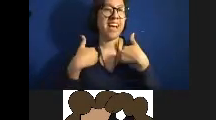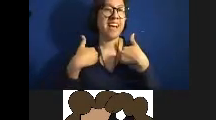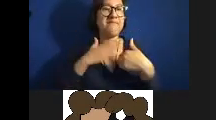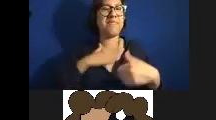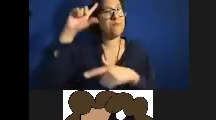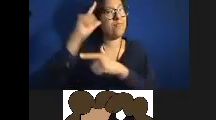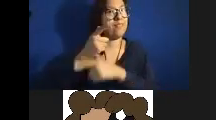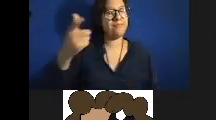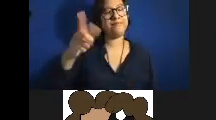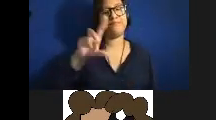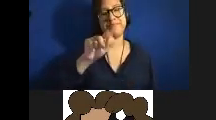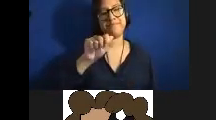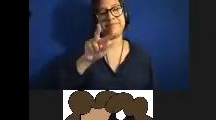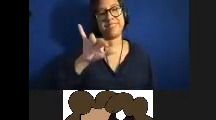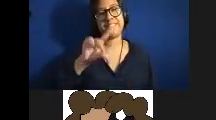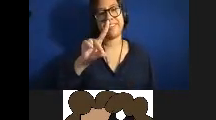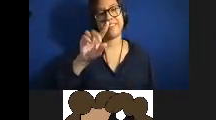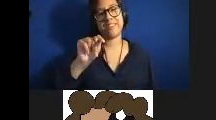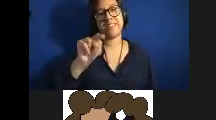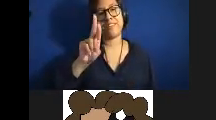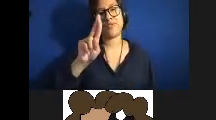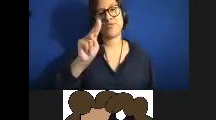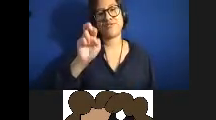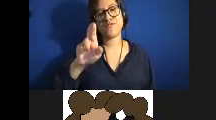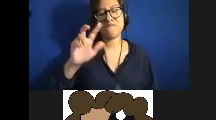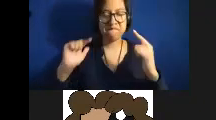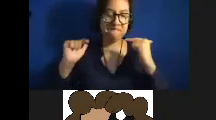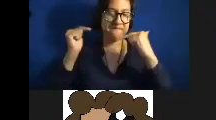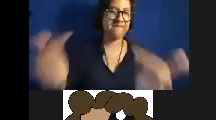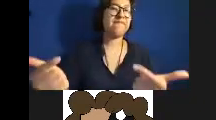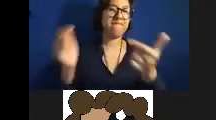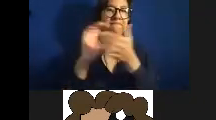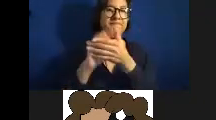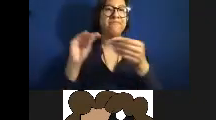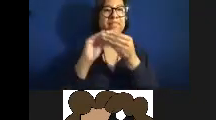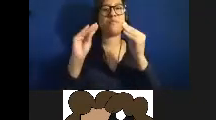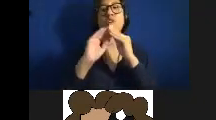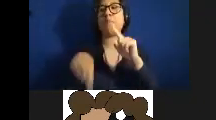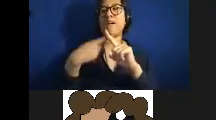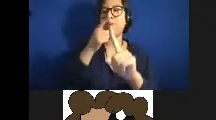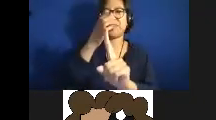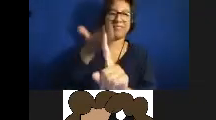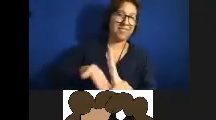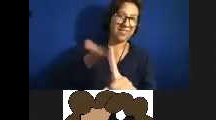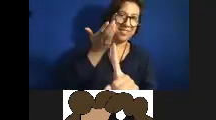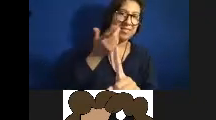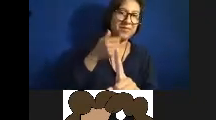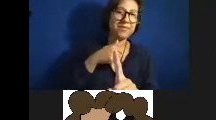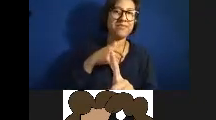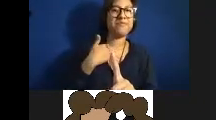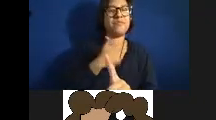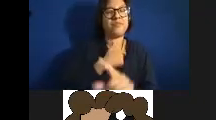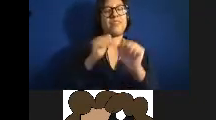brother, David Turner, take the mic and say a little bit about himself so that we